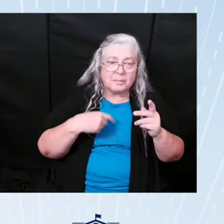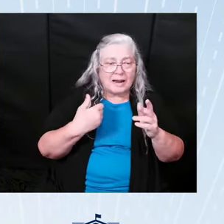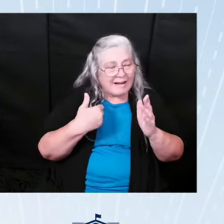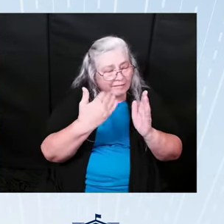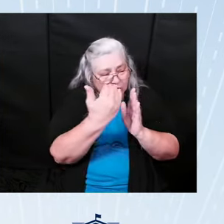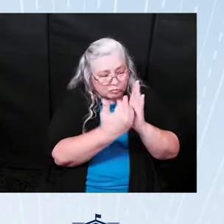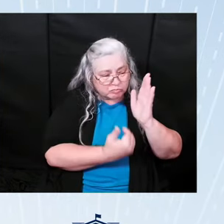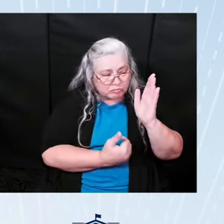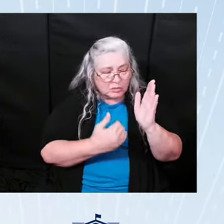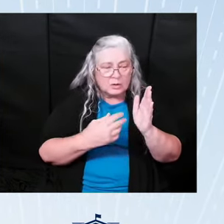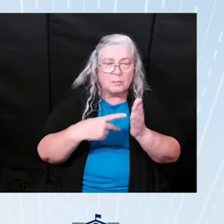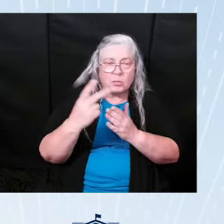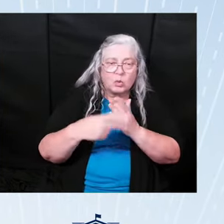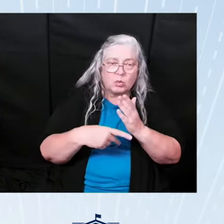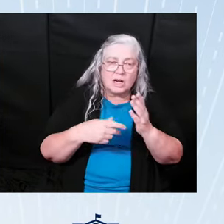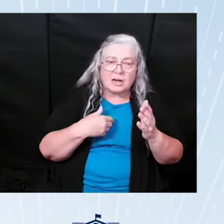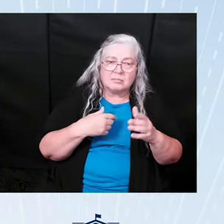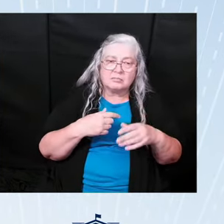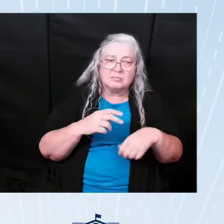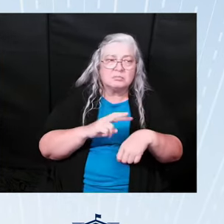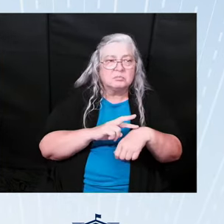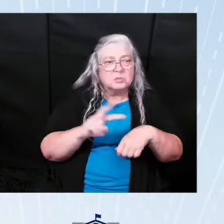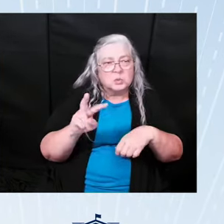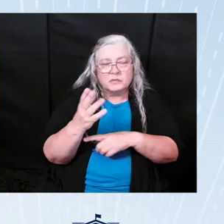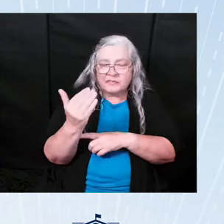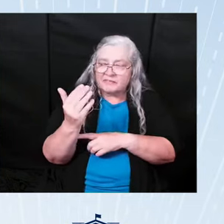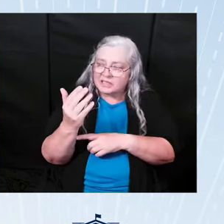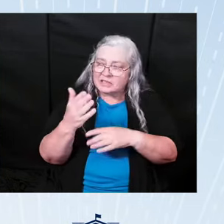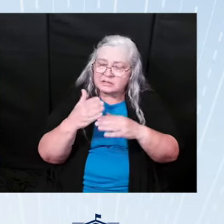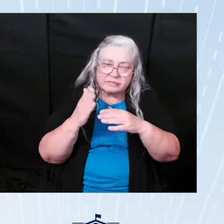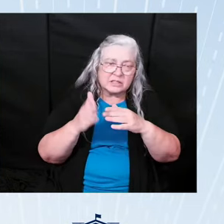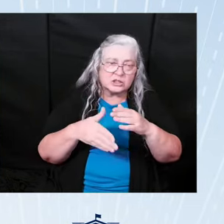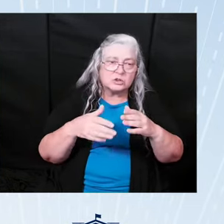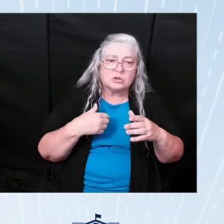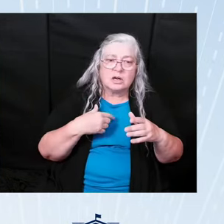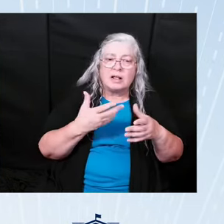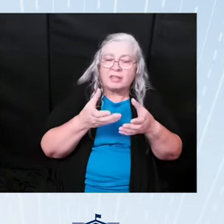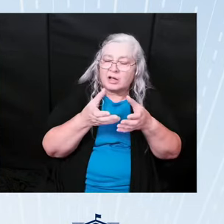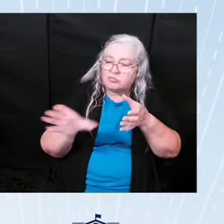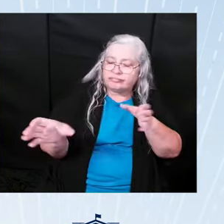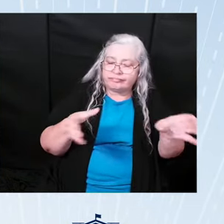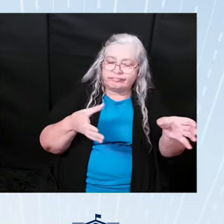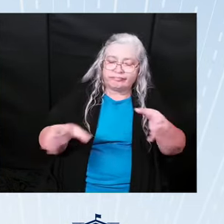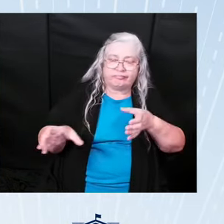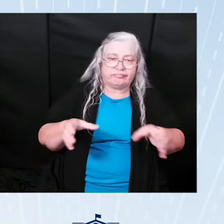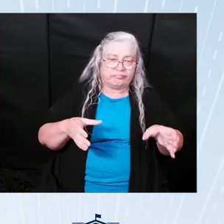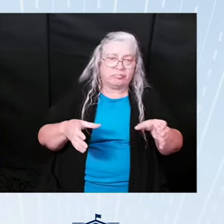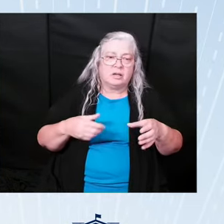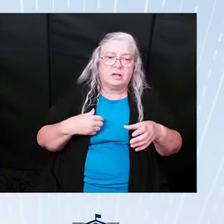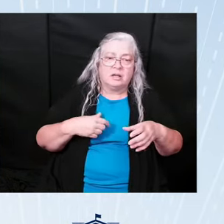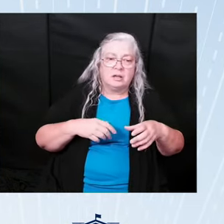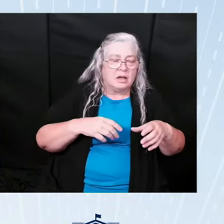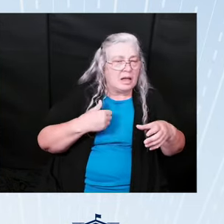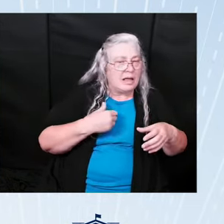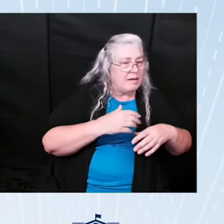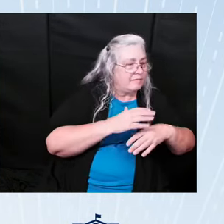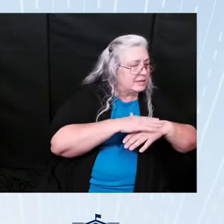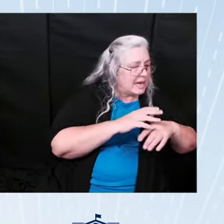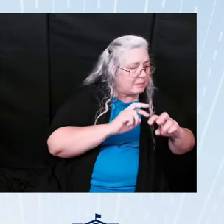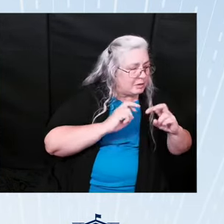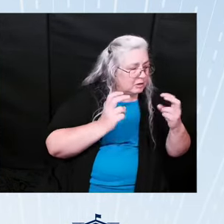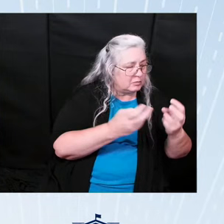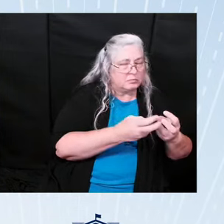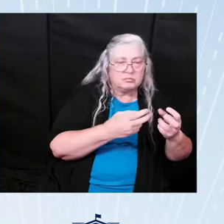in the room, you'll move to roundtable discussions. For those of you who are tuning in online, there will be a 15-minute break, and then we will be